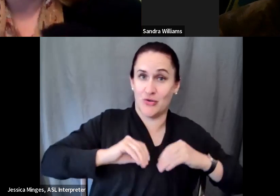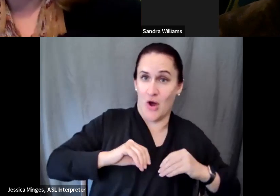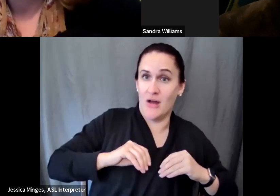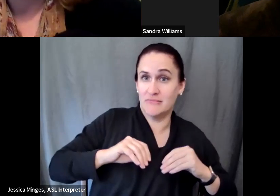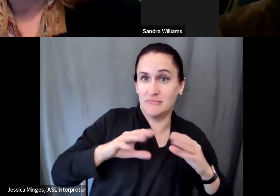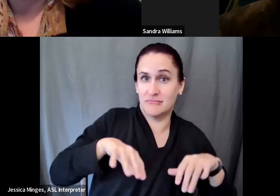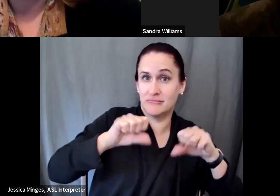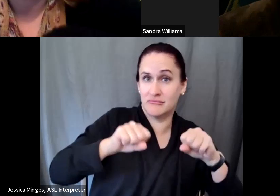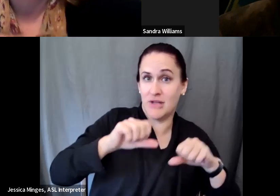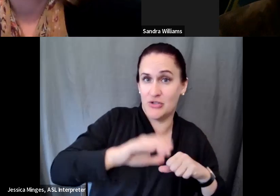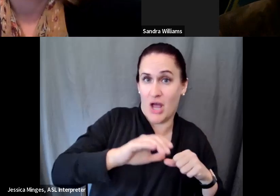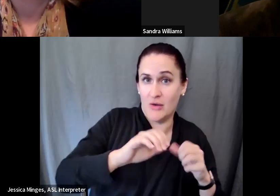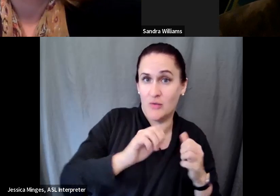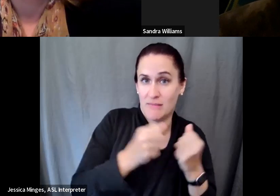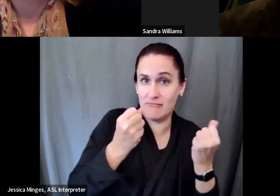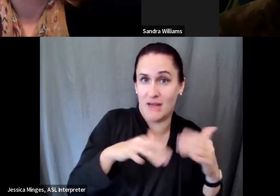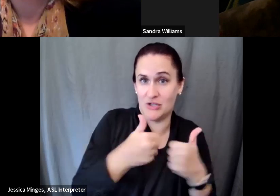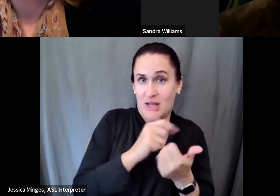that many other people may not take on.